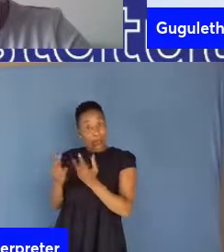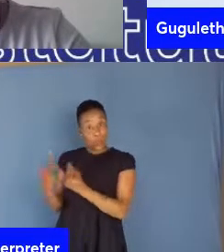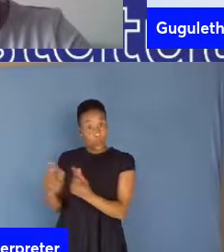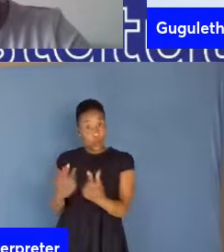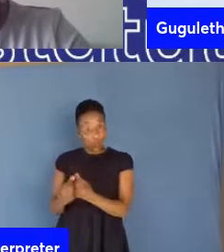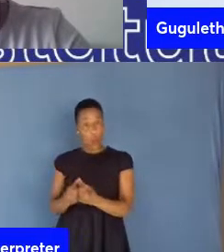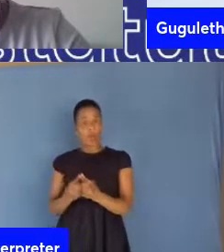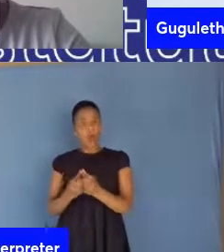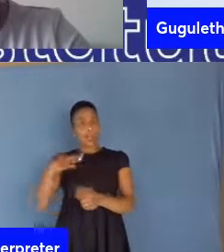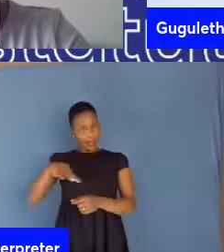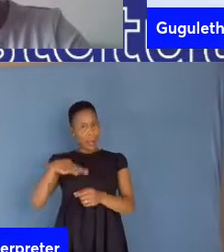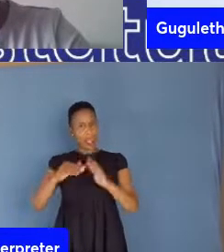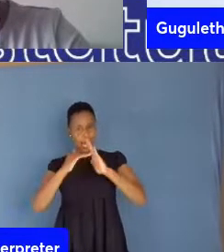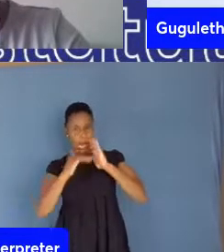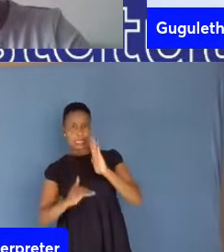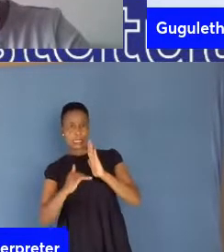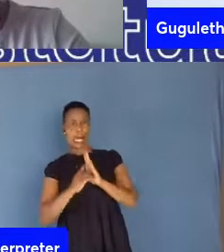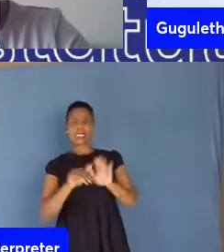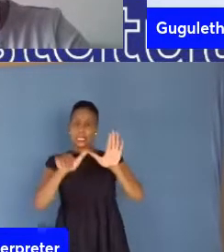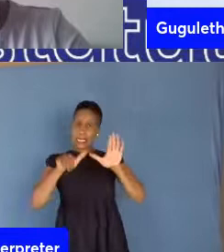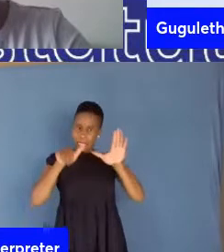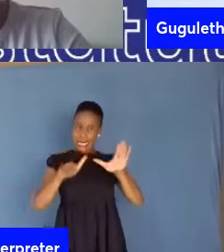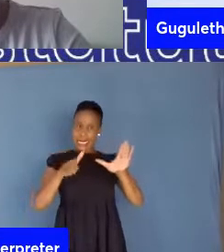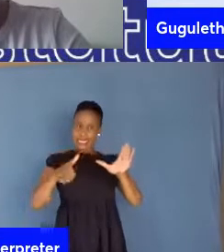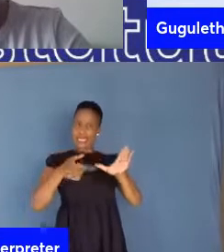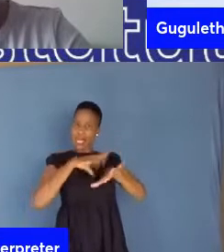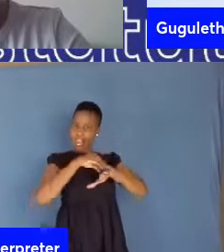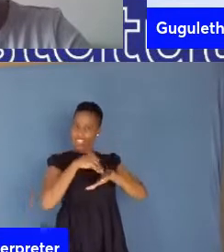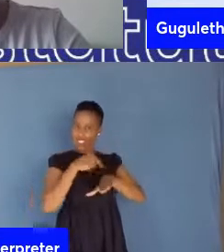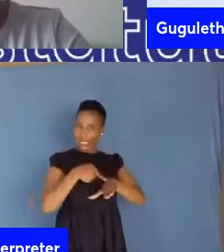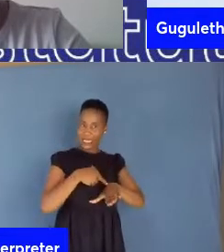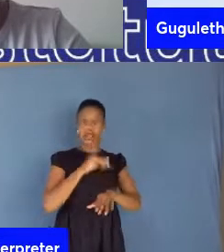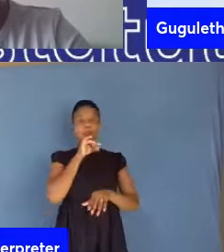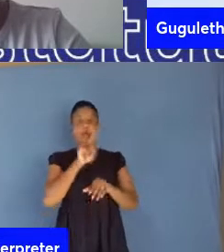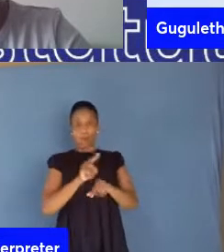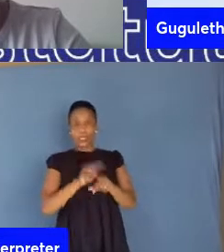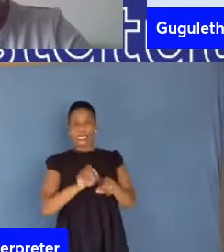that would be considered statutory rape. So you are breaking the law.